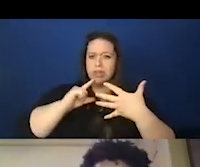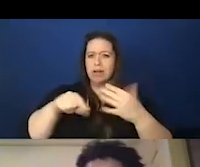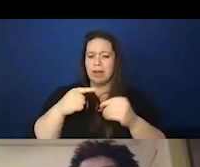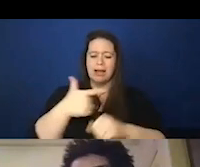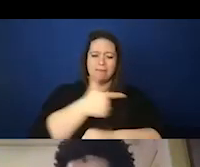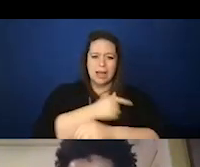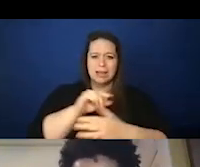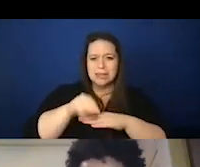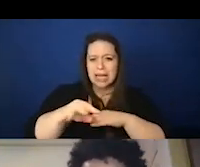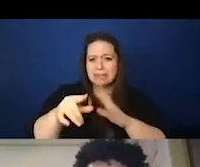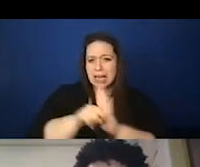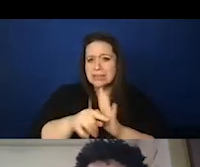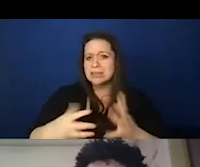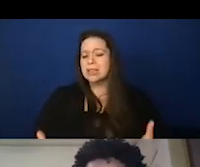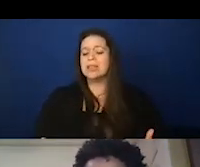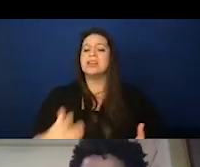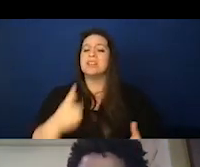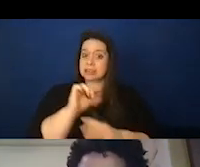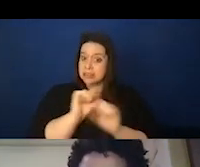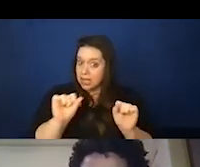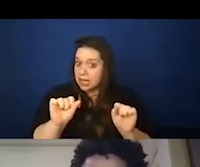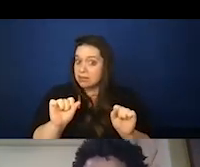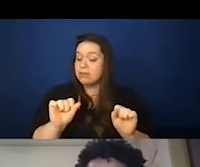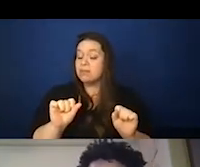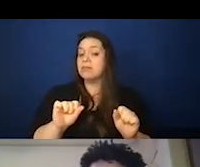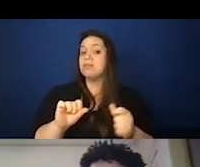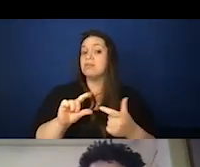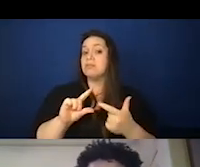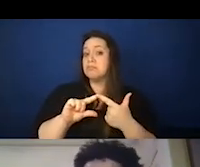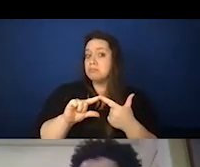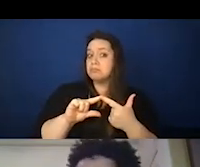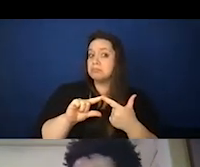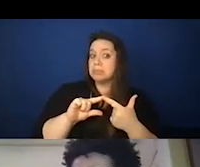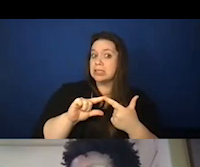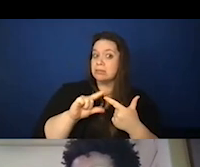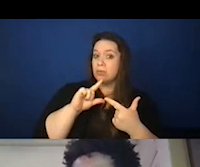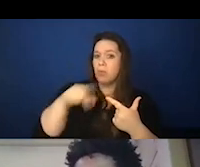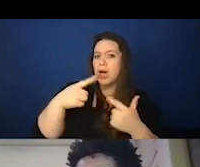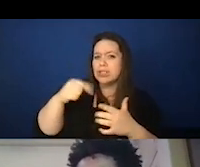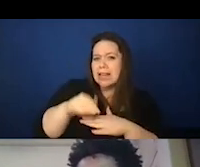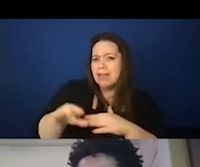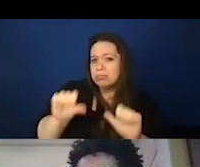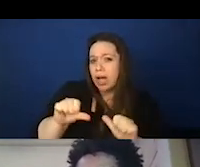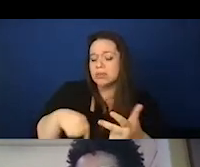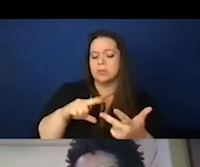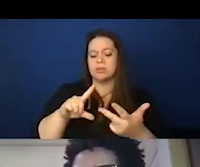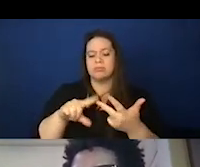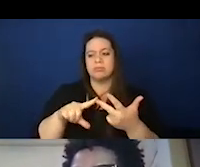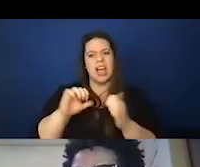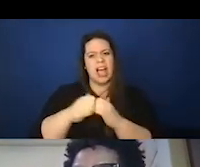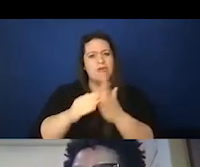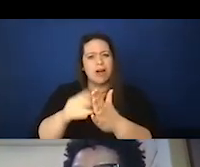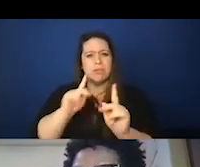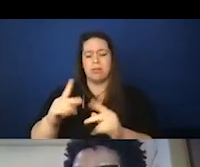safe? What are the side effects? How common are the side effects? And both of you can answer, but I'll start again with